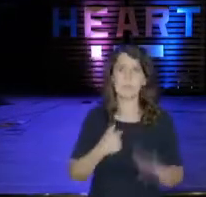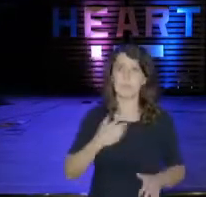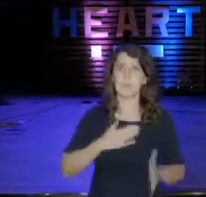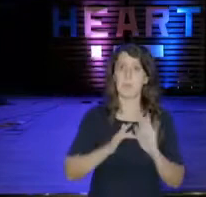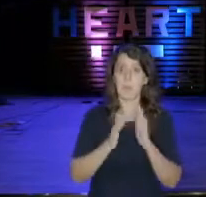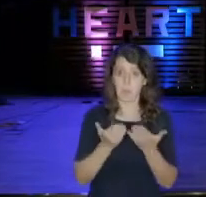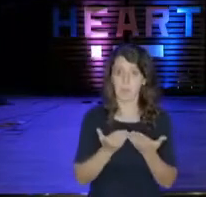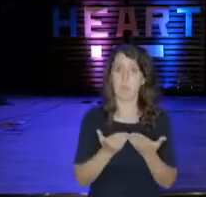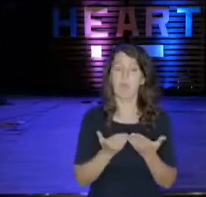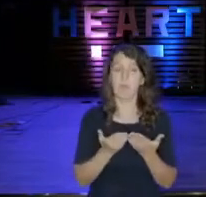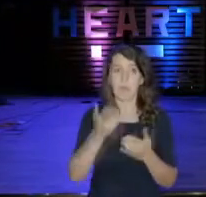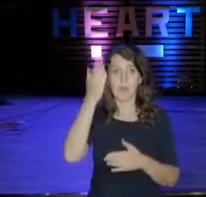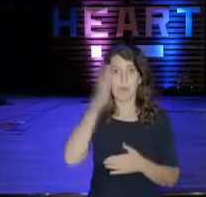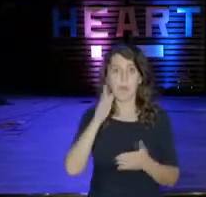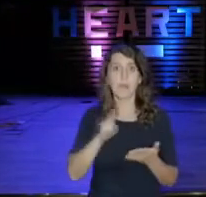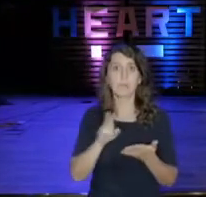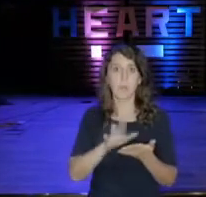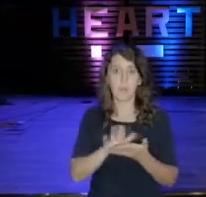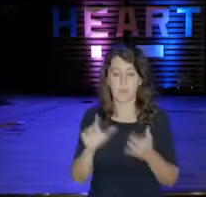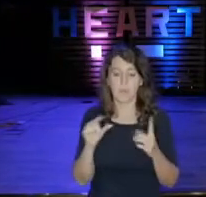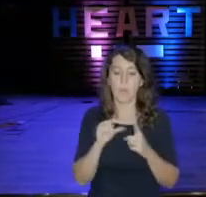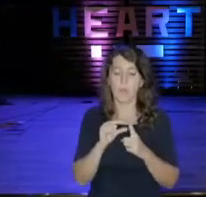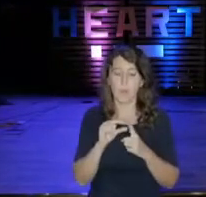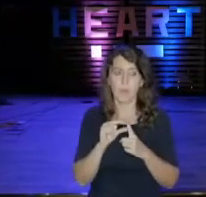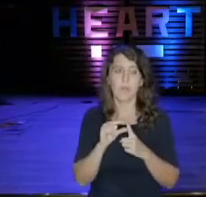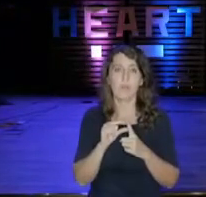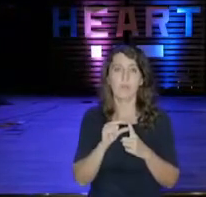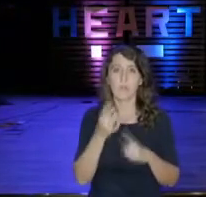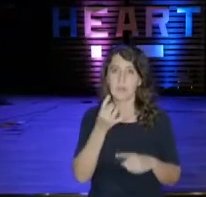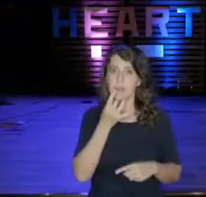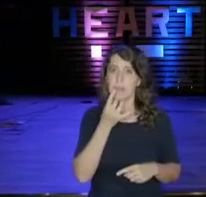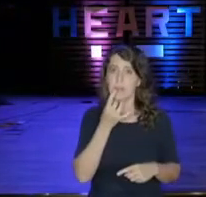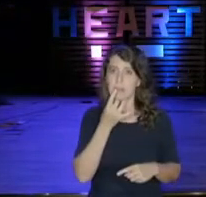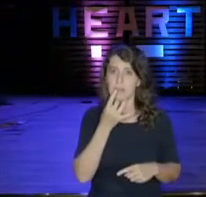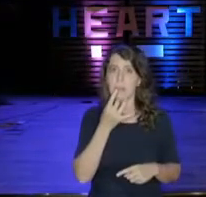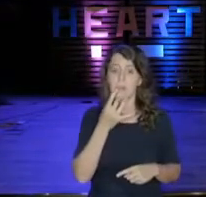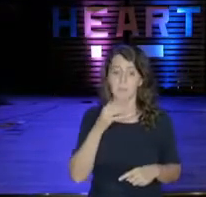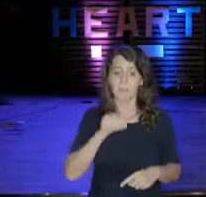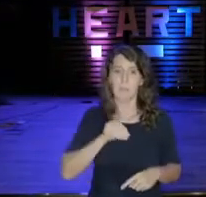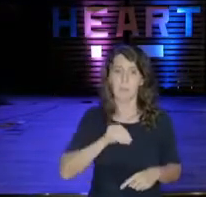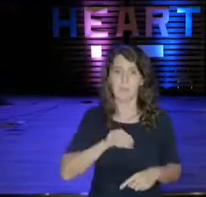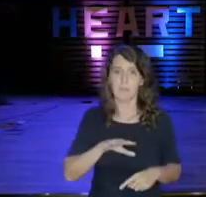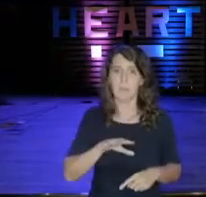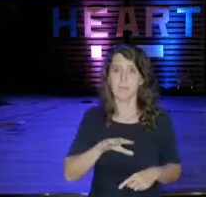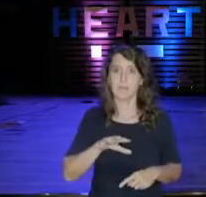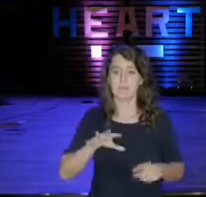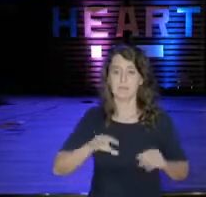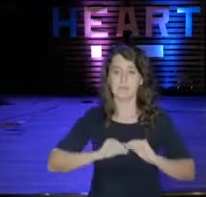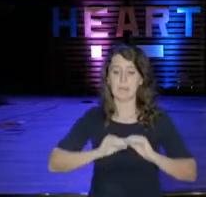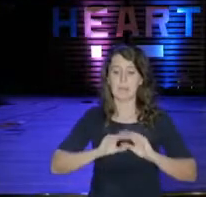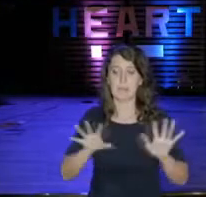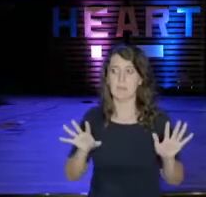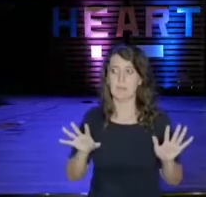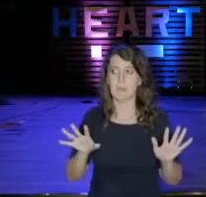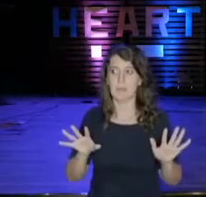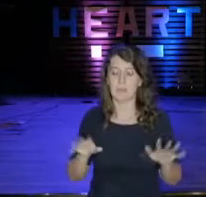Bible. It is God's holy word. It is a lamp unto my feet and a light unto my